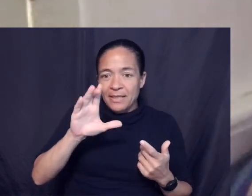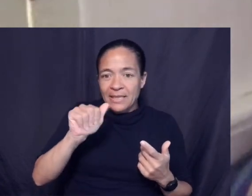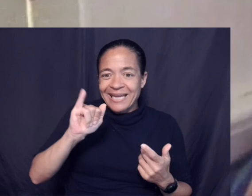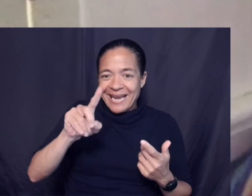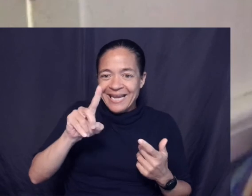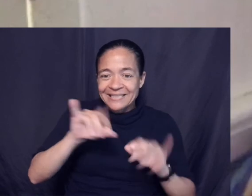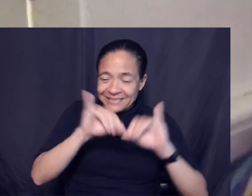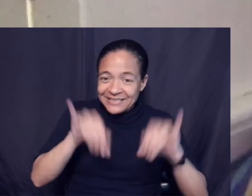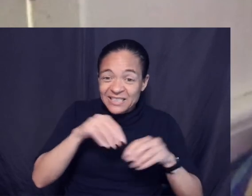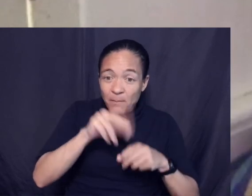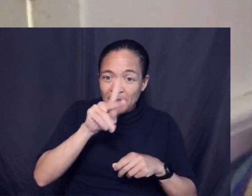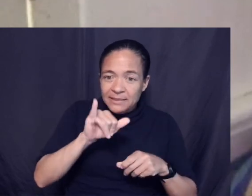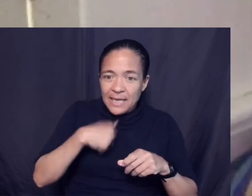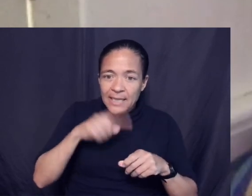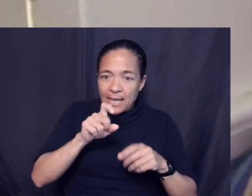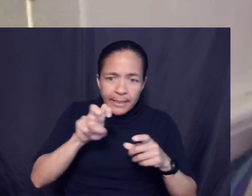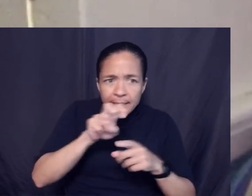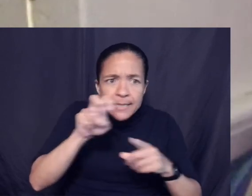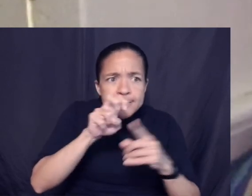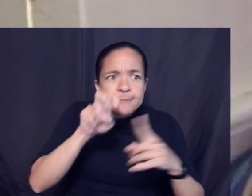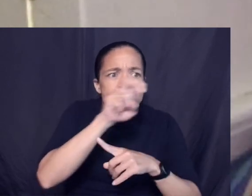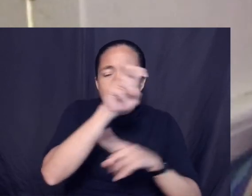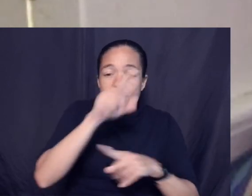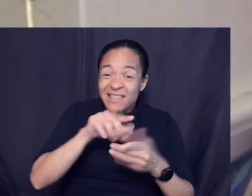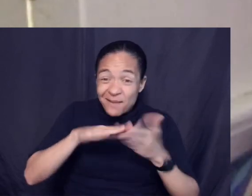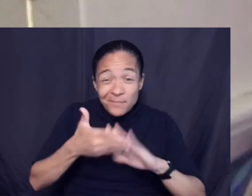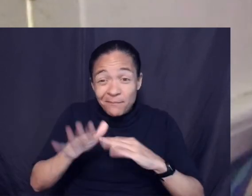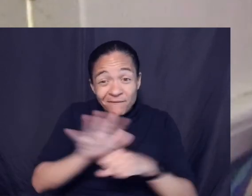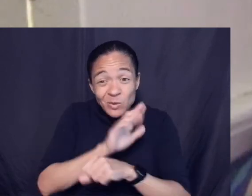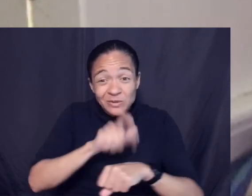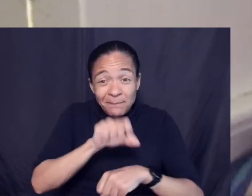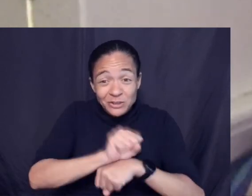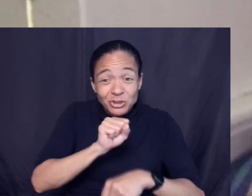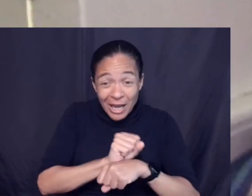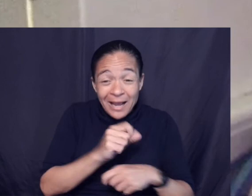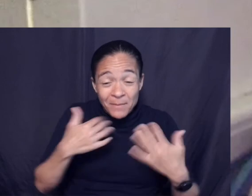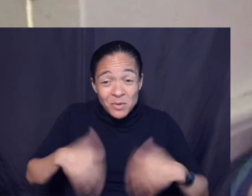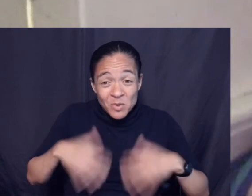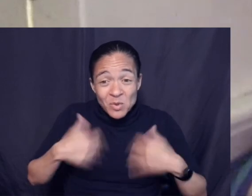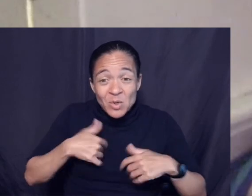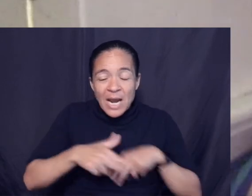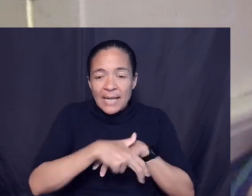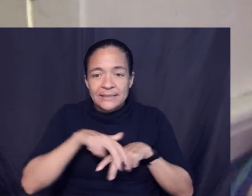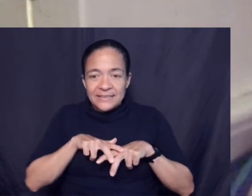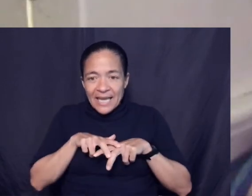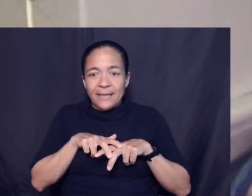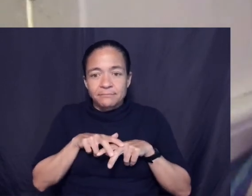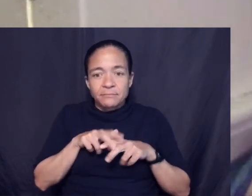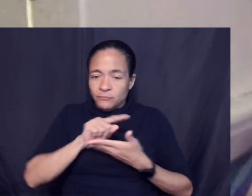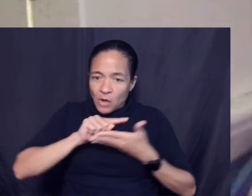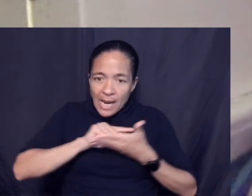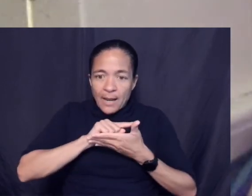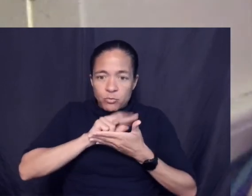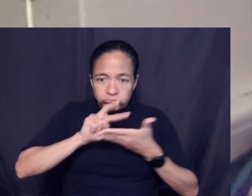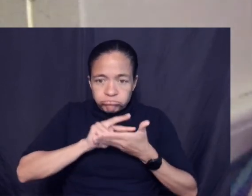Kentucky. And that became a full-time job in itself. I'd sat for hours in what's called the